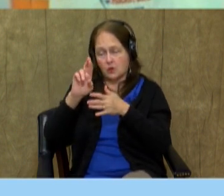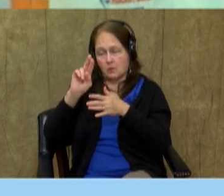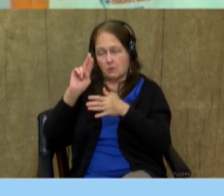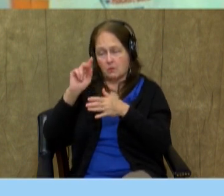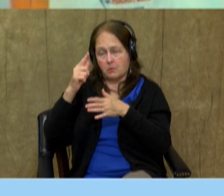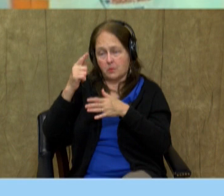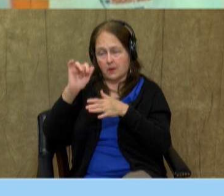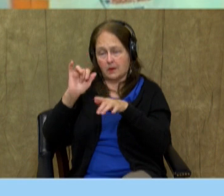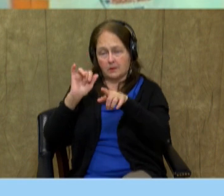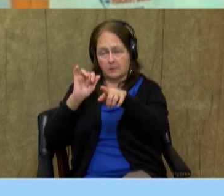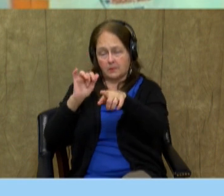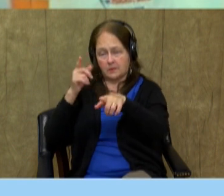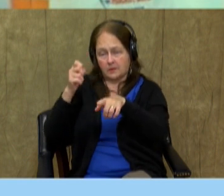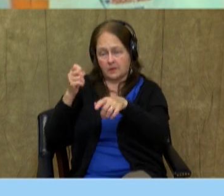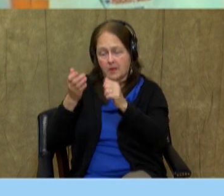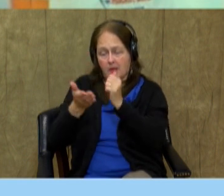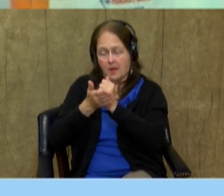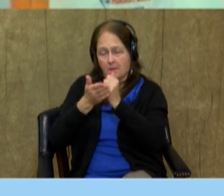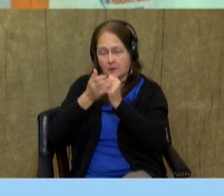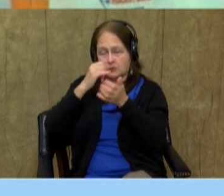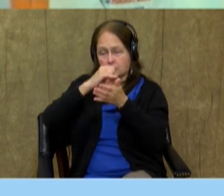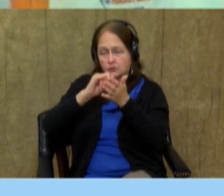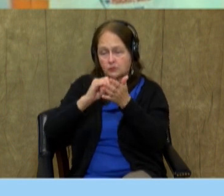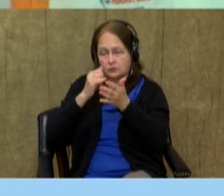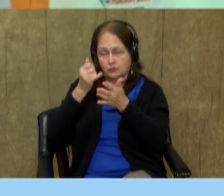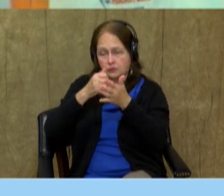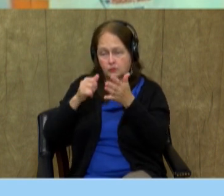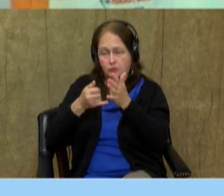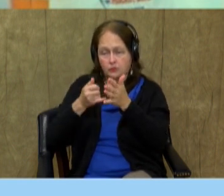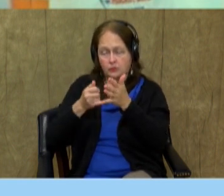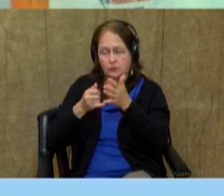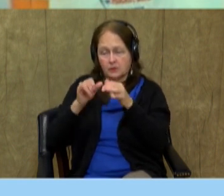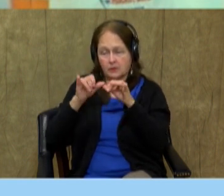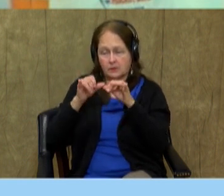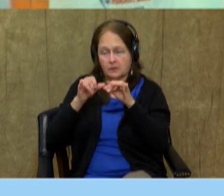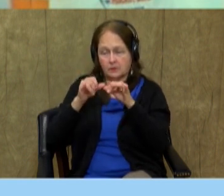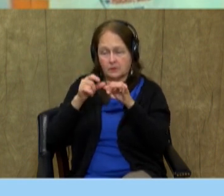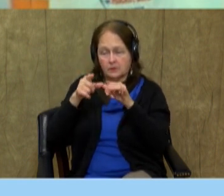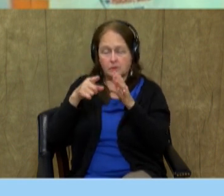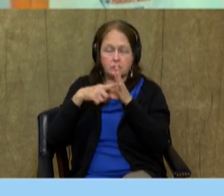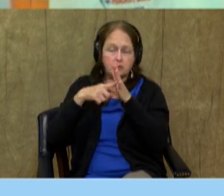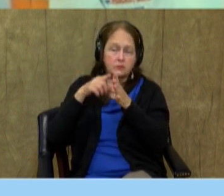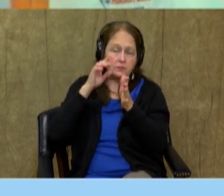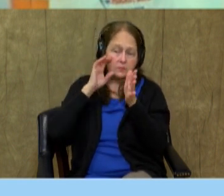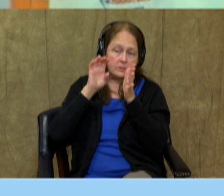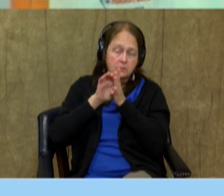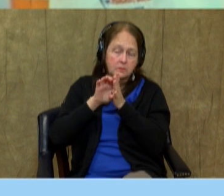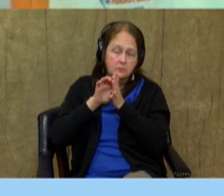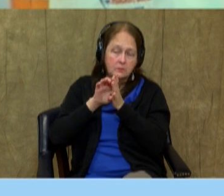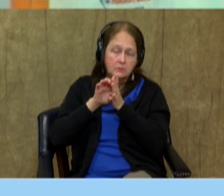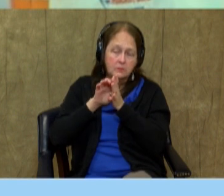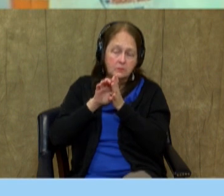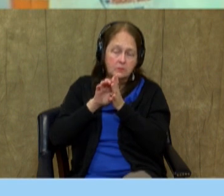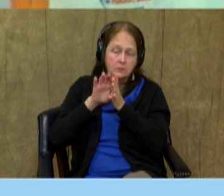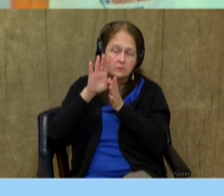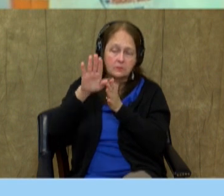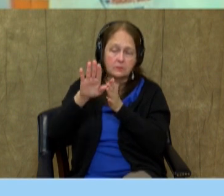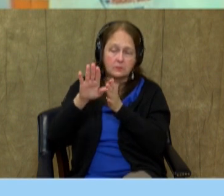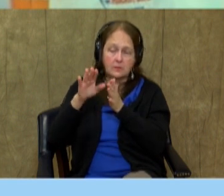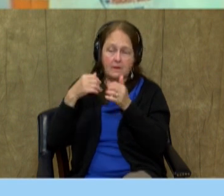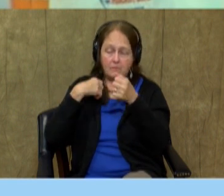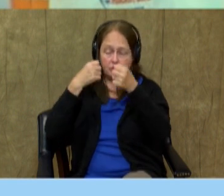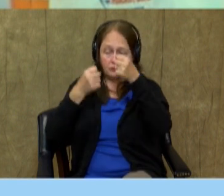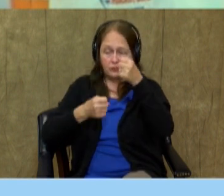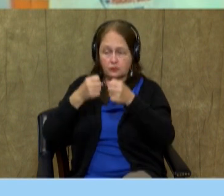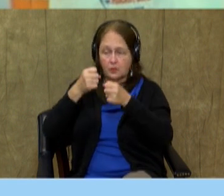of the original people who designed and built this. And what he's holding up right there is his lunar rover